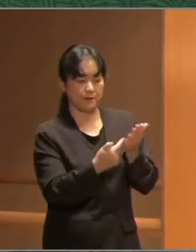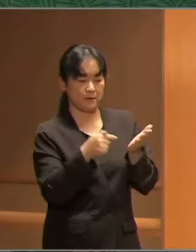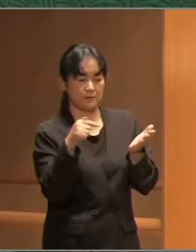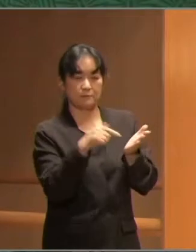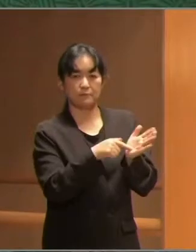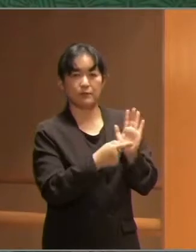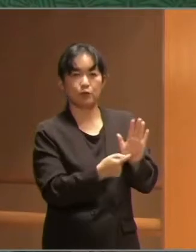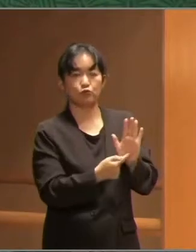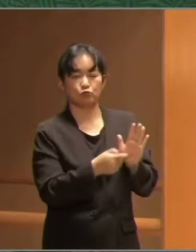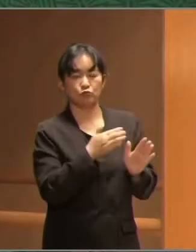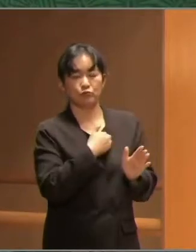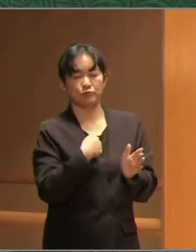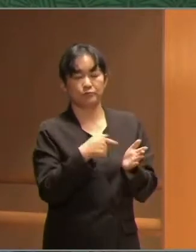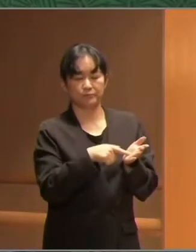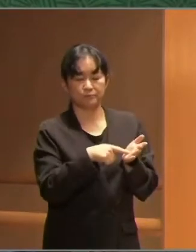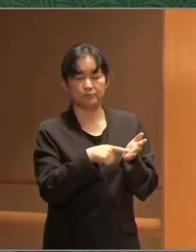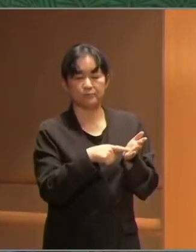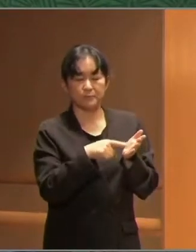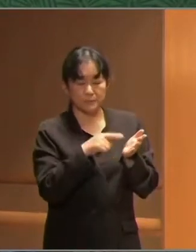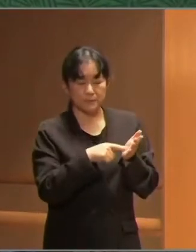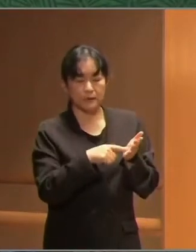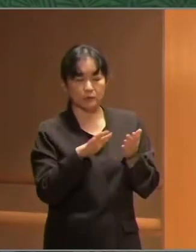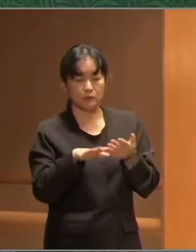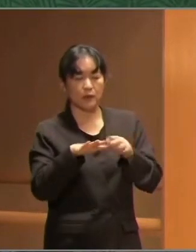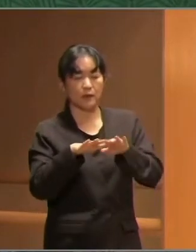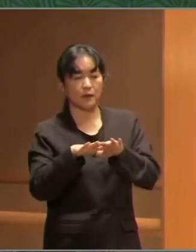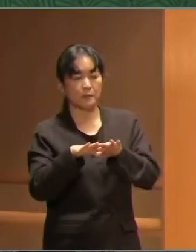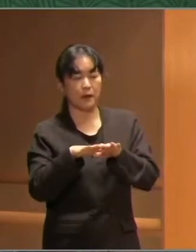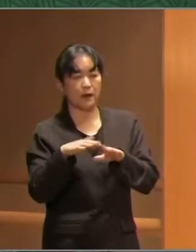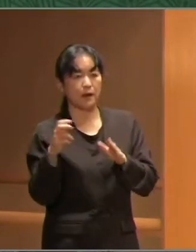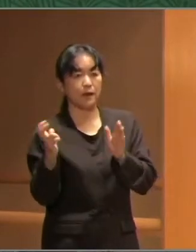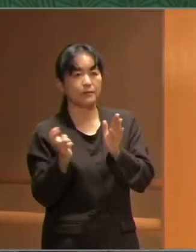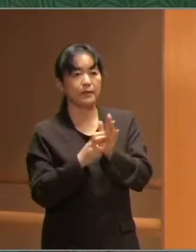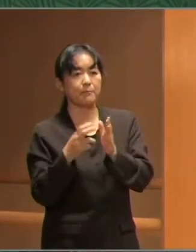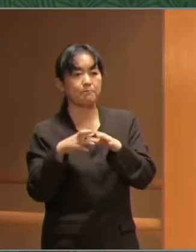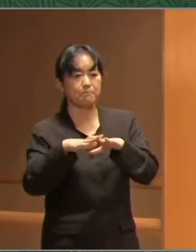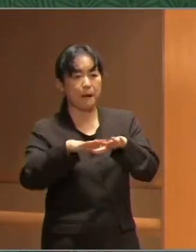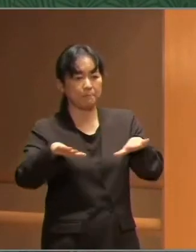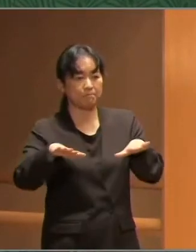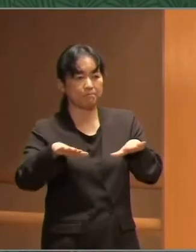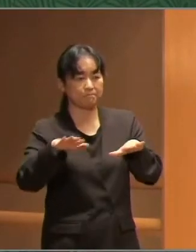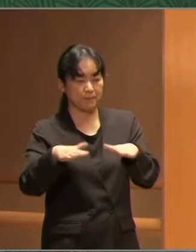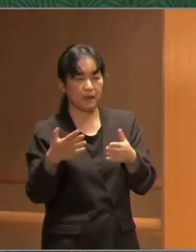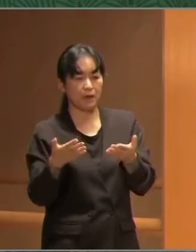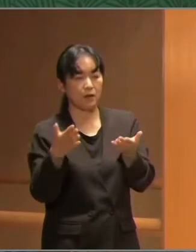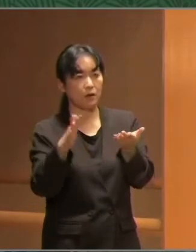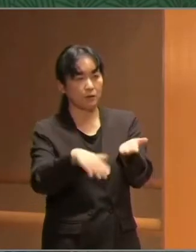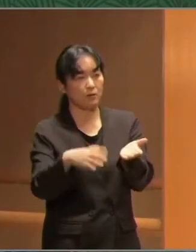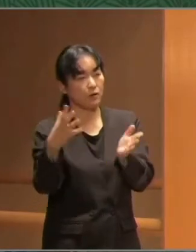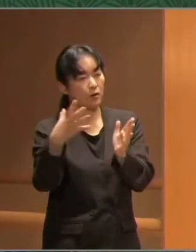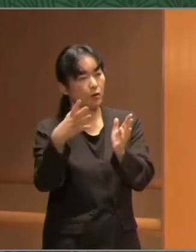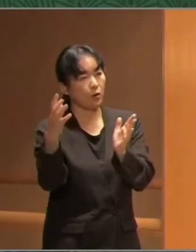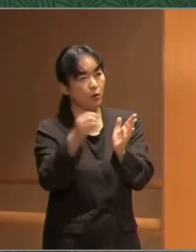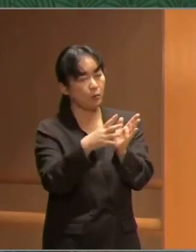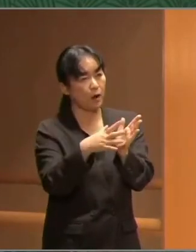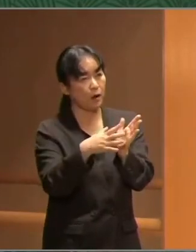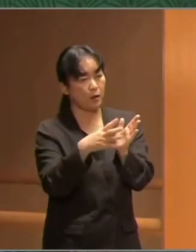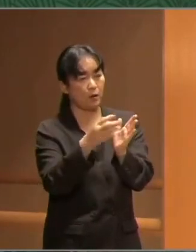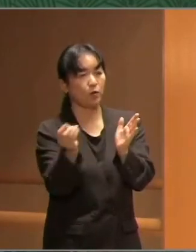clearly. And while they are being washed, the paper on the metal